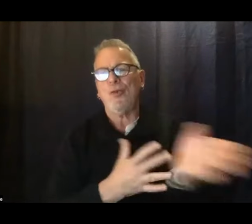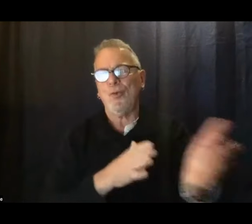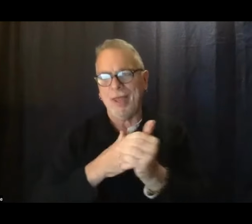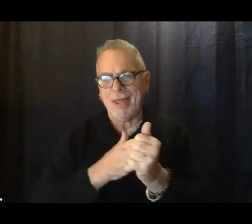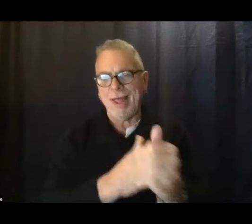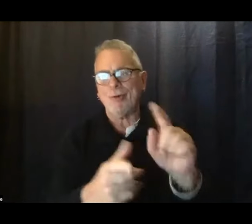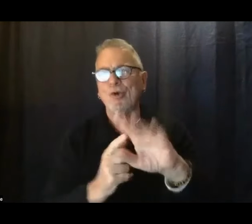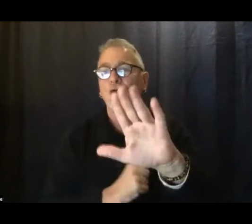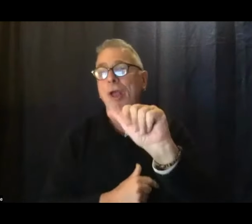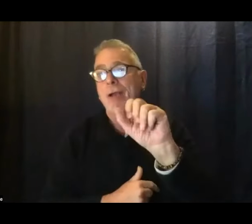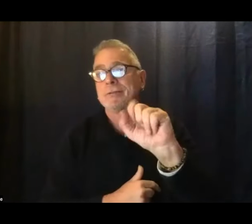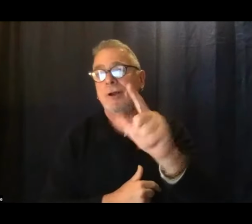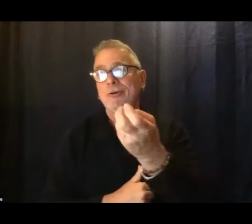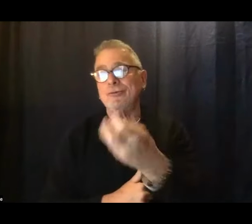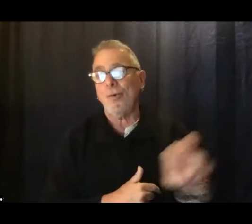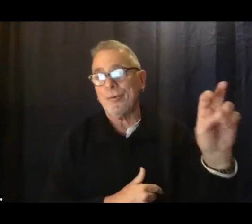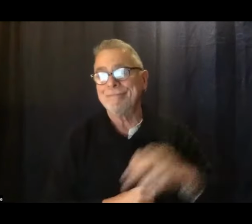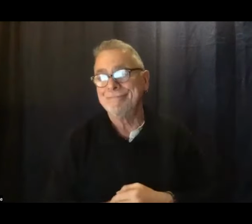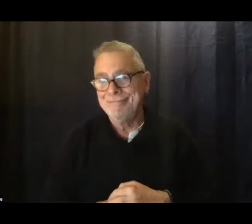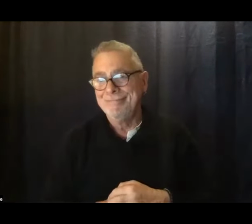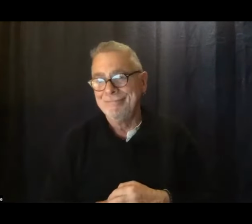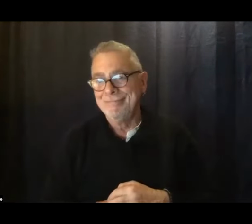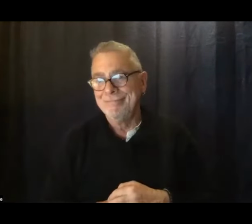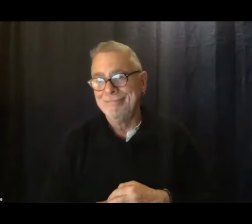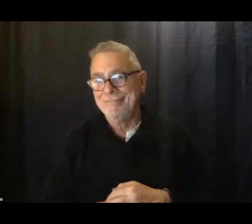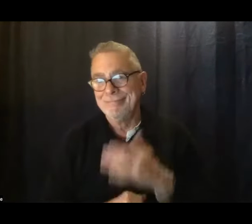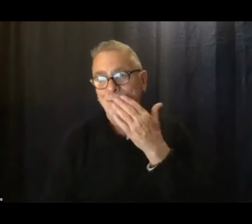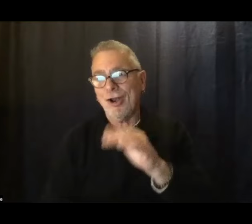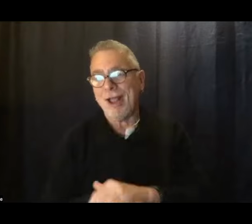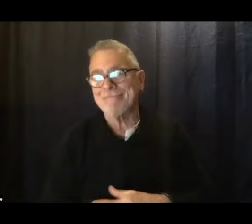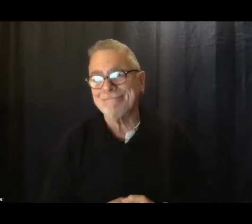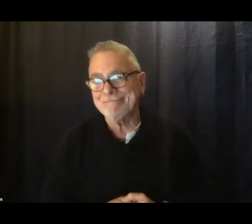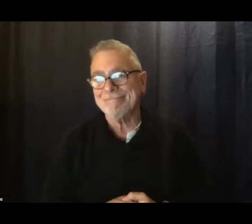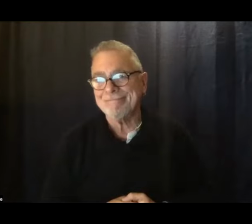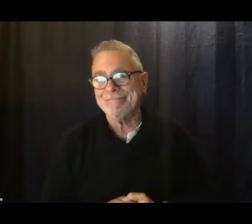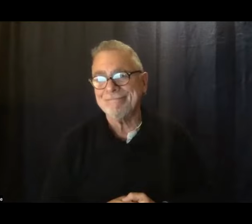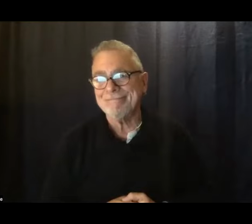but I'm hoping that that breaking of the record will lead to a breakthrough for you.